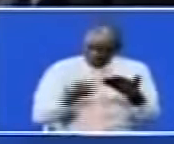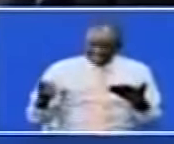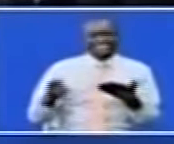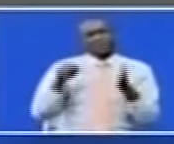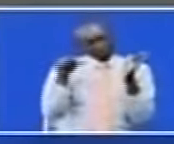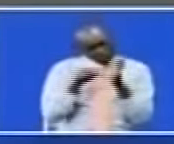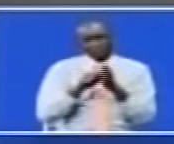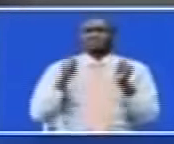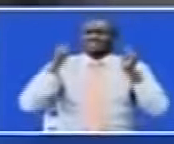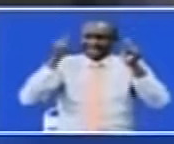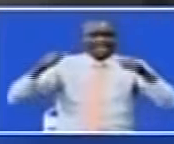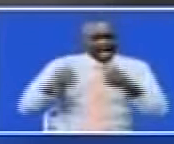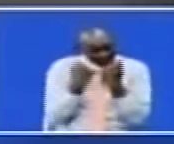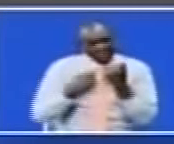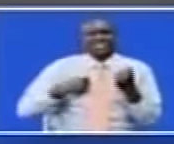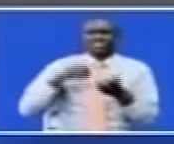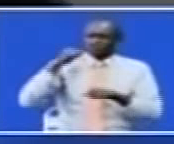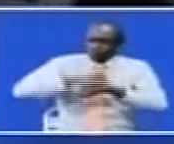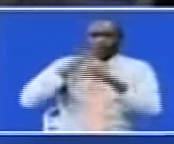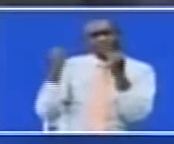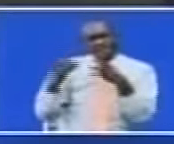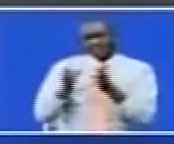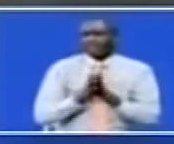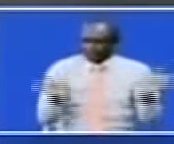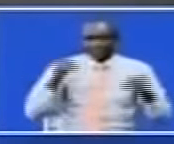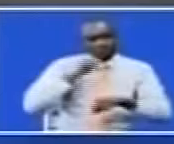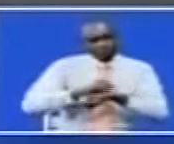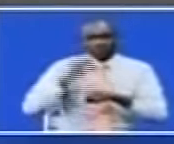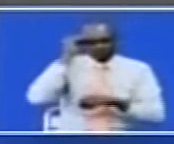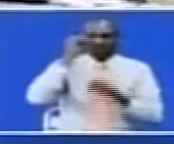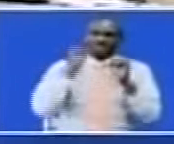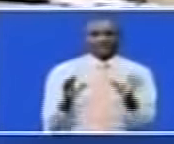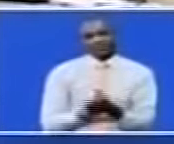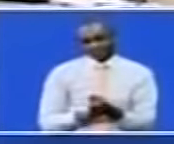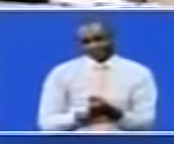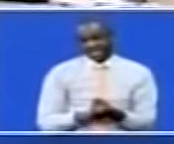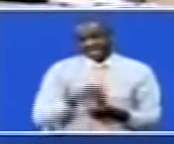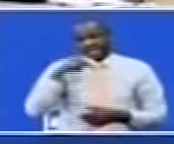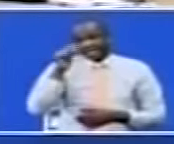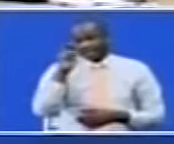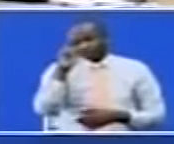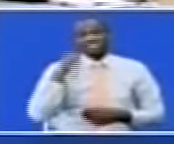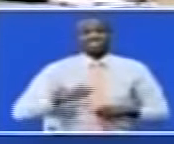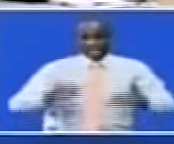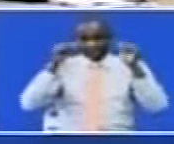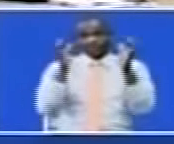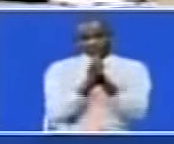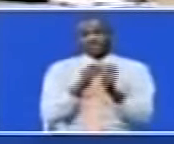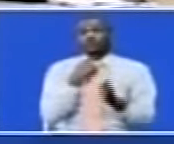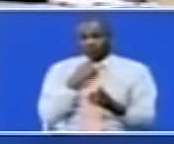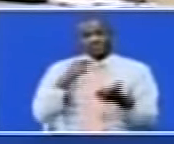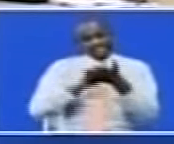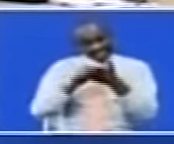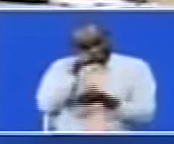strike, which left learning paralyzed in most public learning institutions. NAT Chair Mudzanzili and the Union